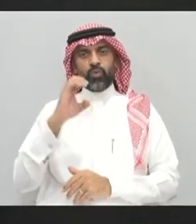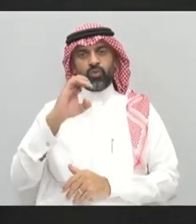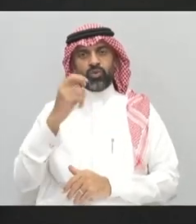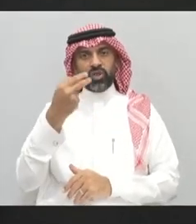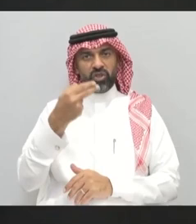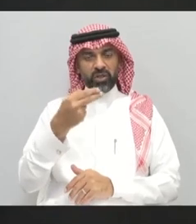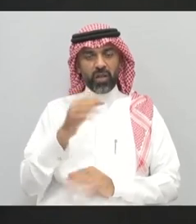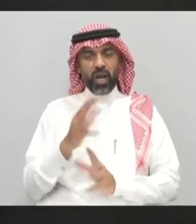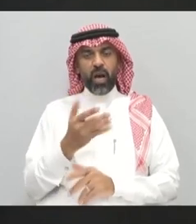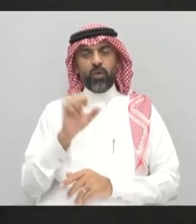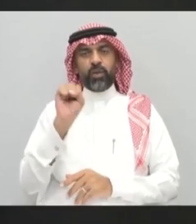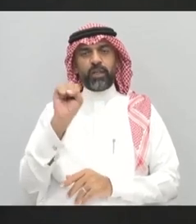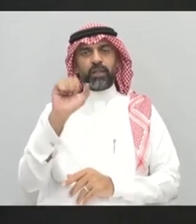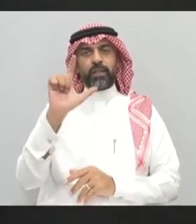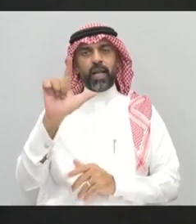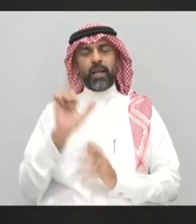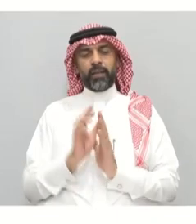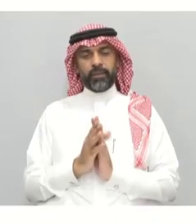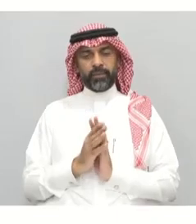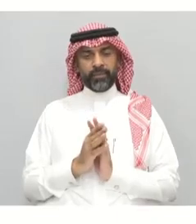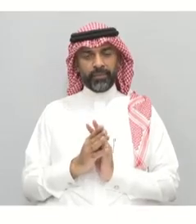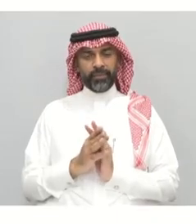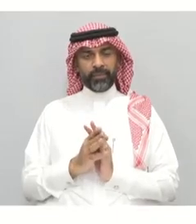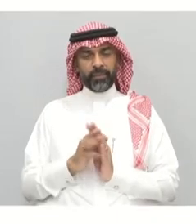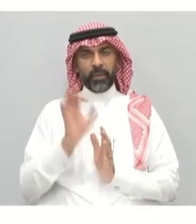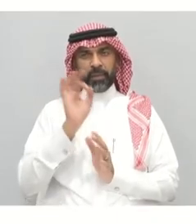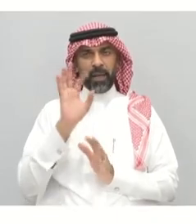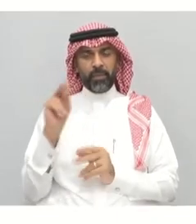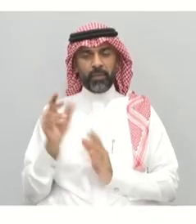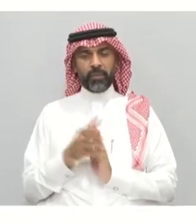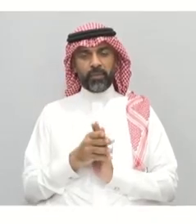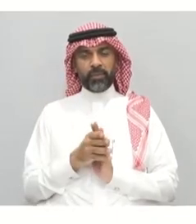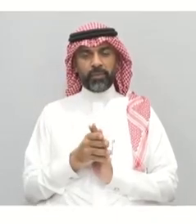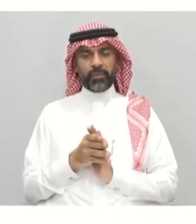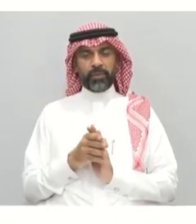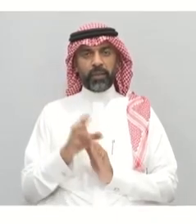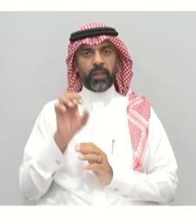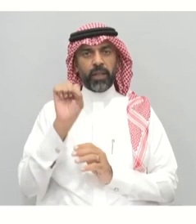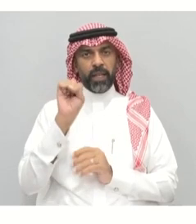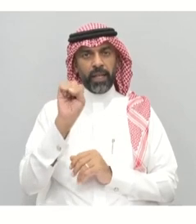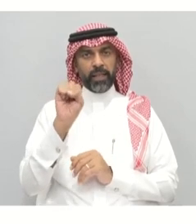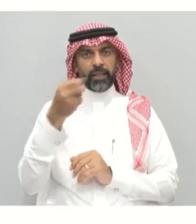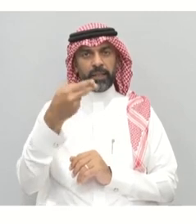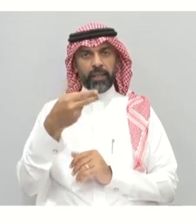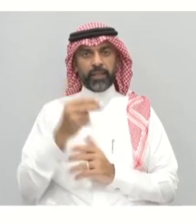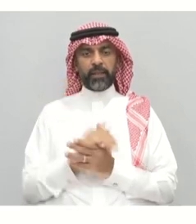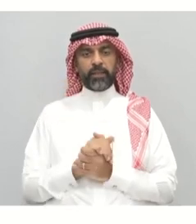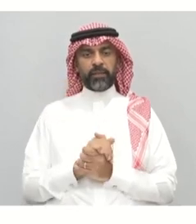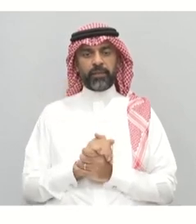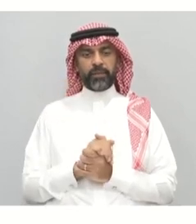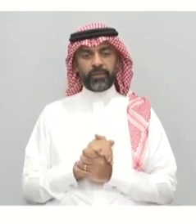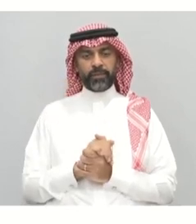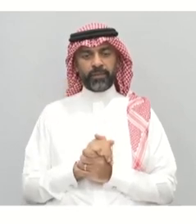sound, okay? Here, for example, I have the first one as example,